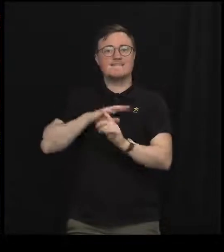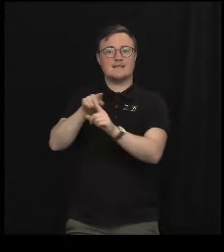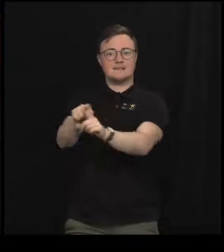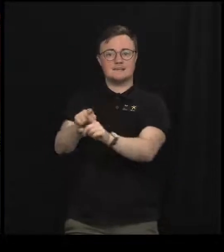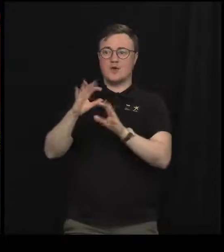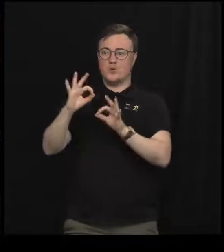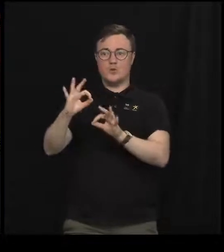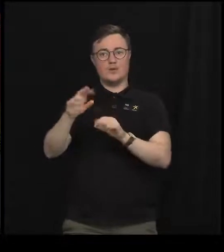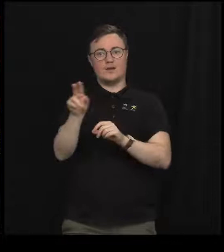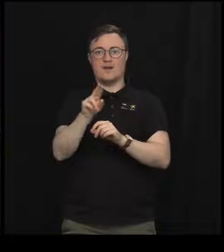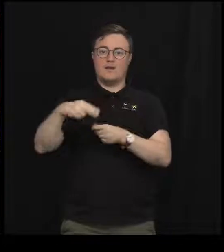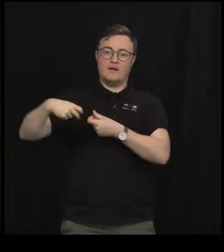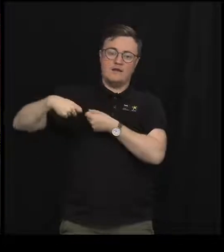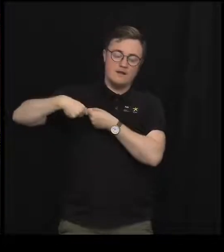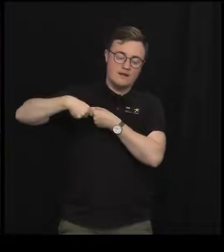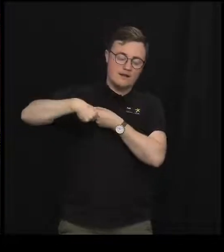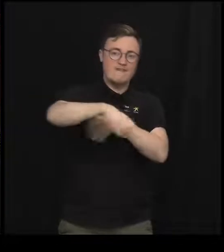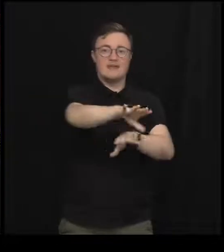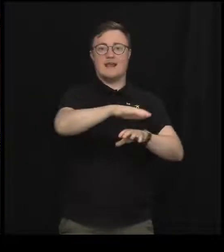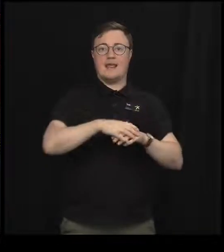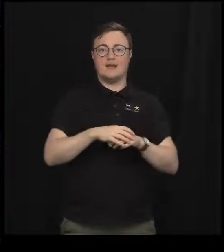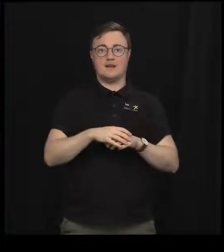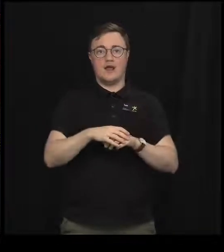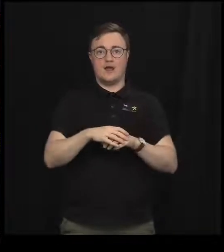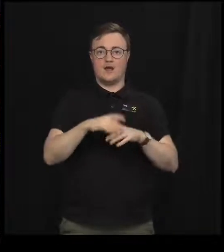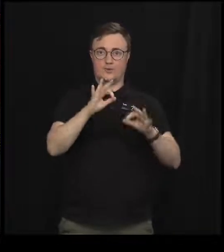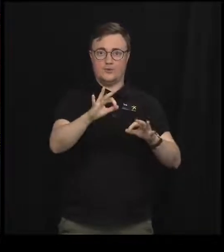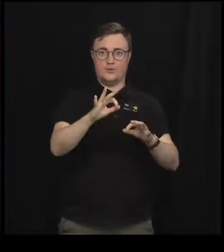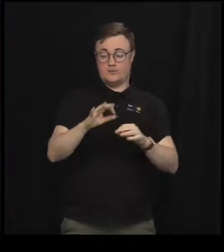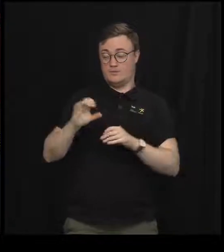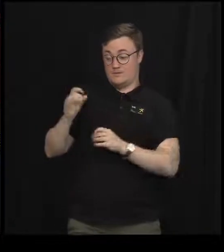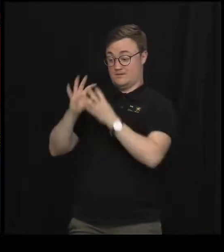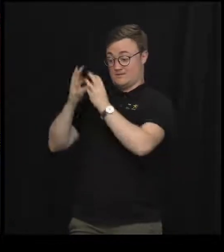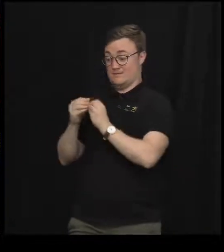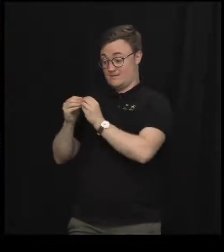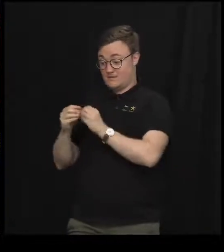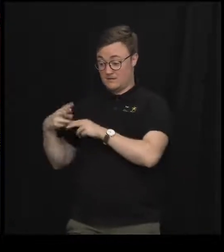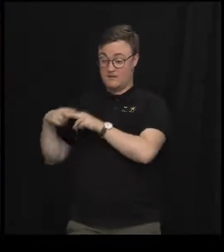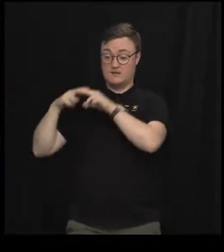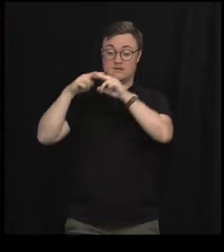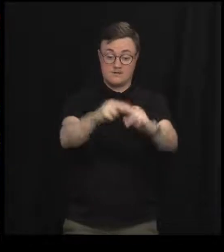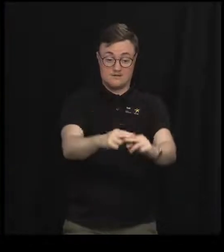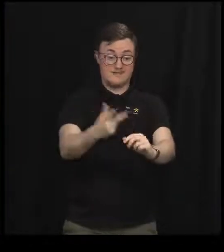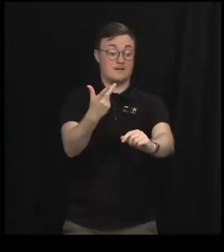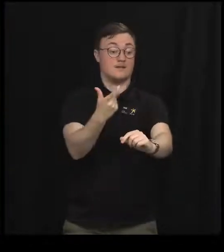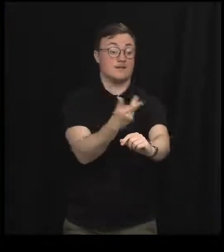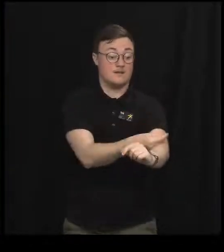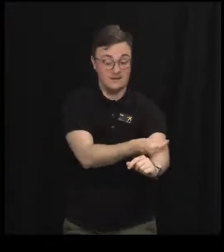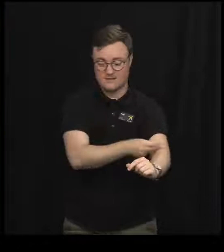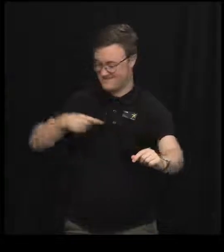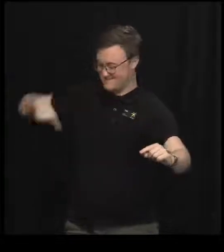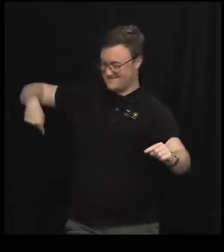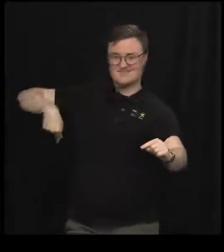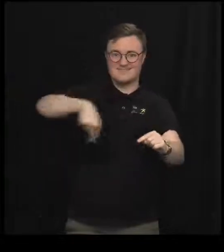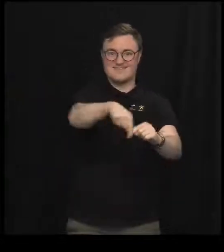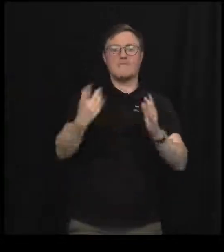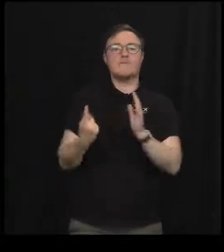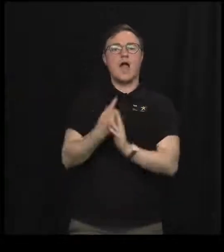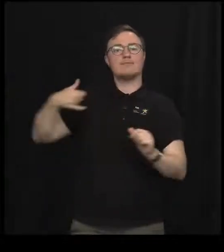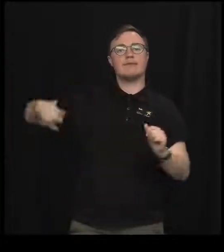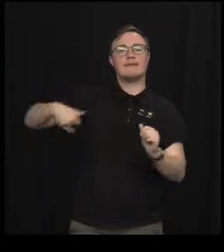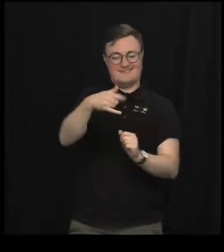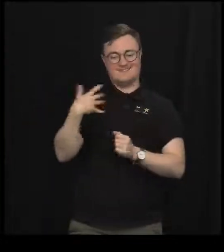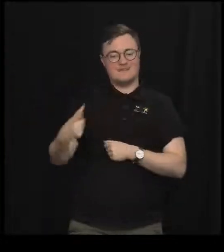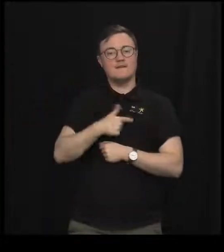and all the way up to the arm of the child or an adult if it's a COVID vaccine. Those traceability are